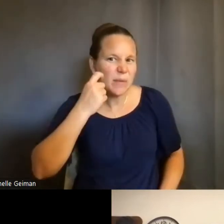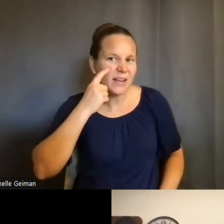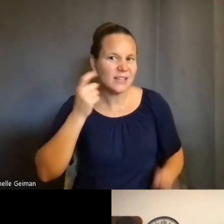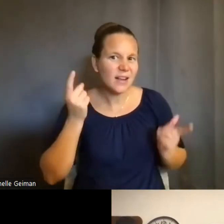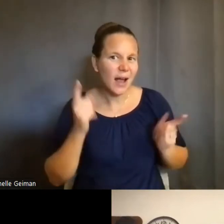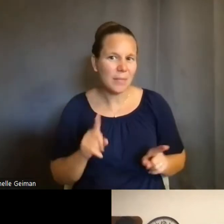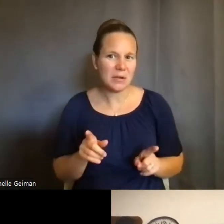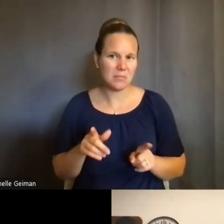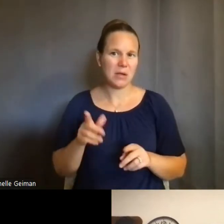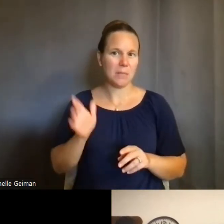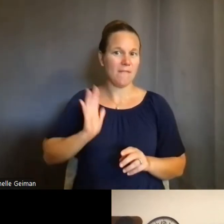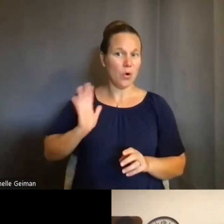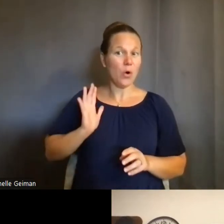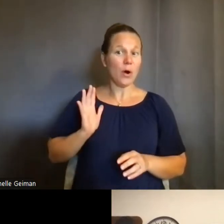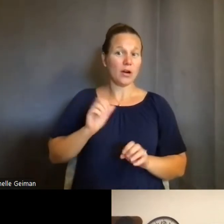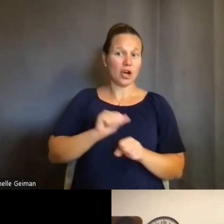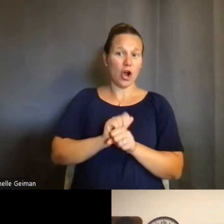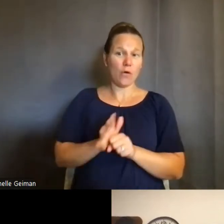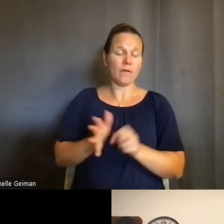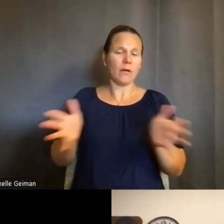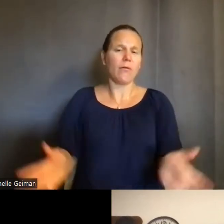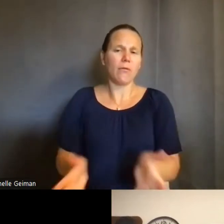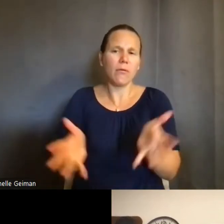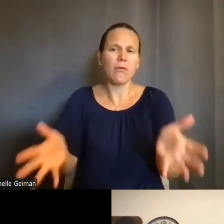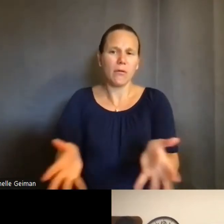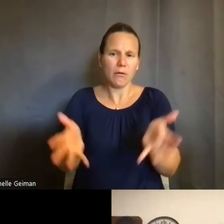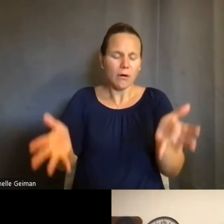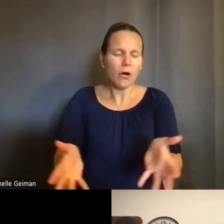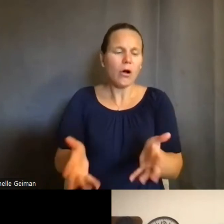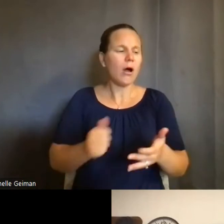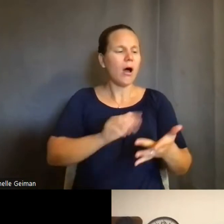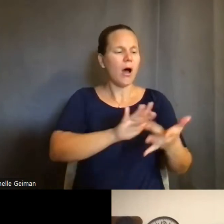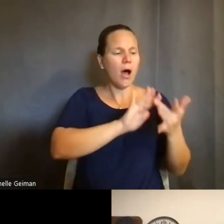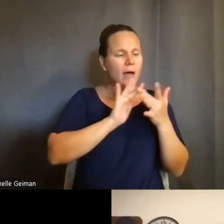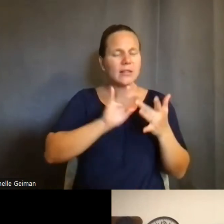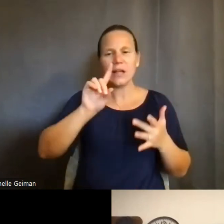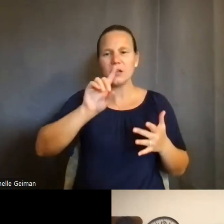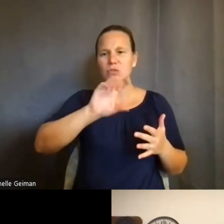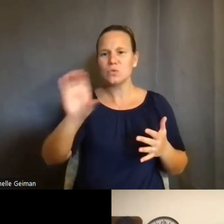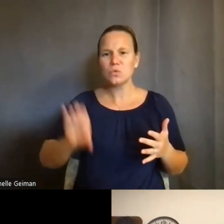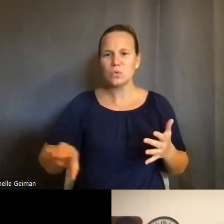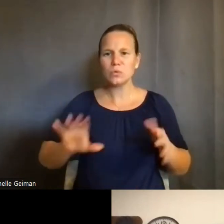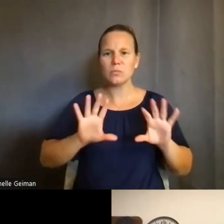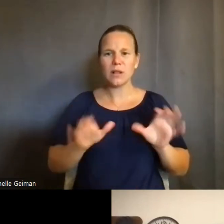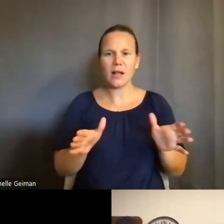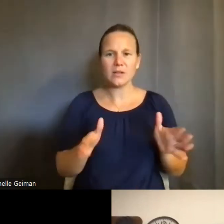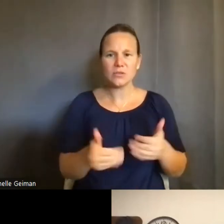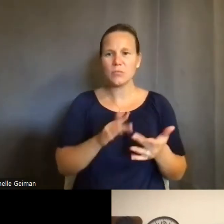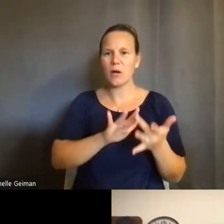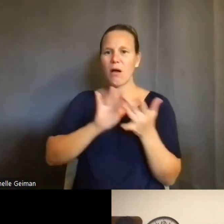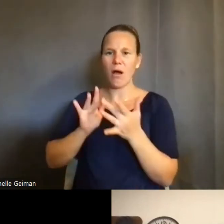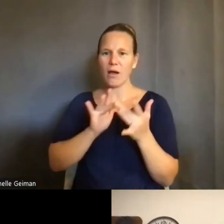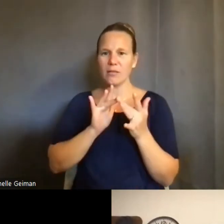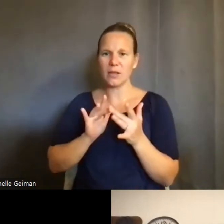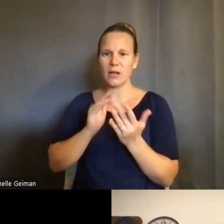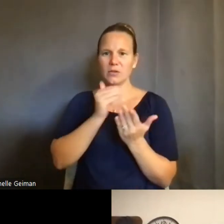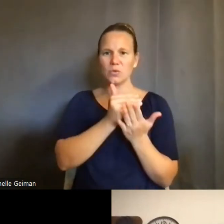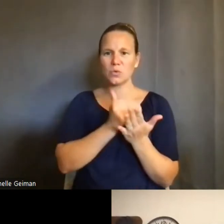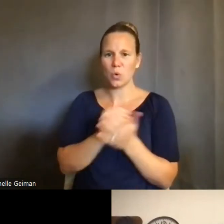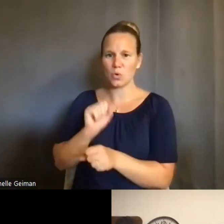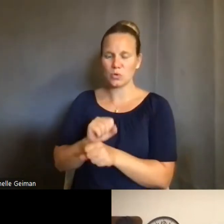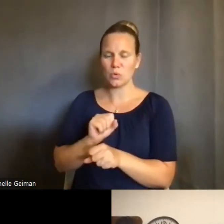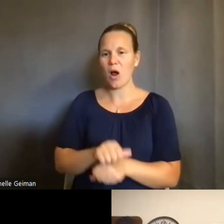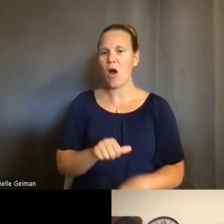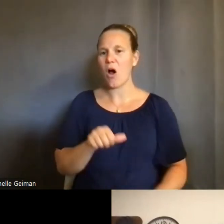distance learning, right? Zoom classrooms, online coursework, different